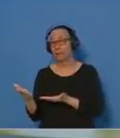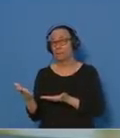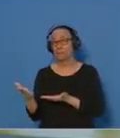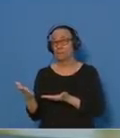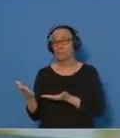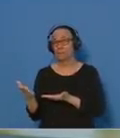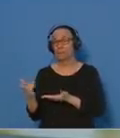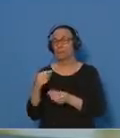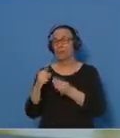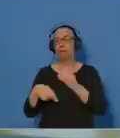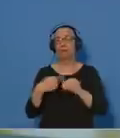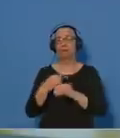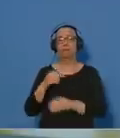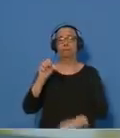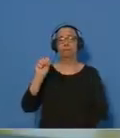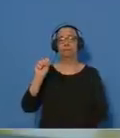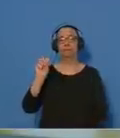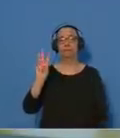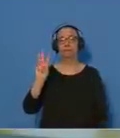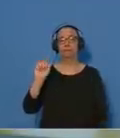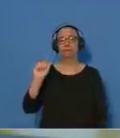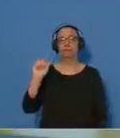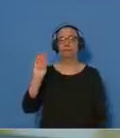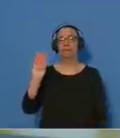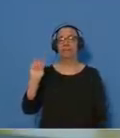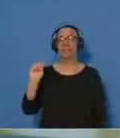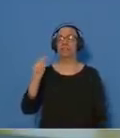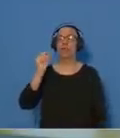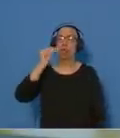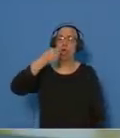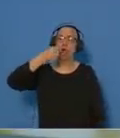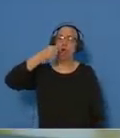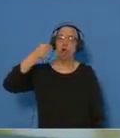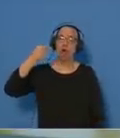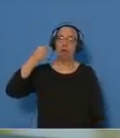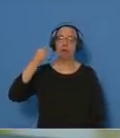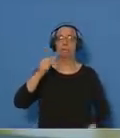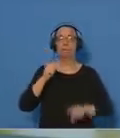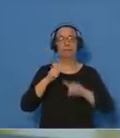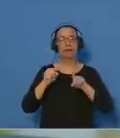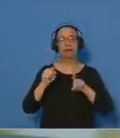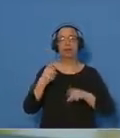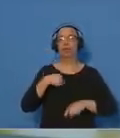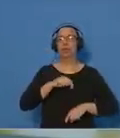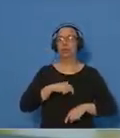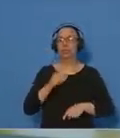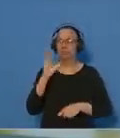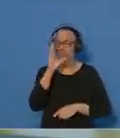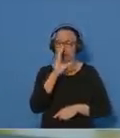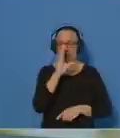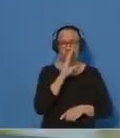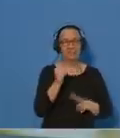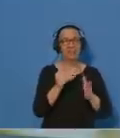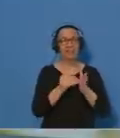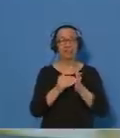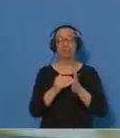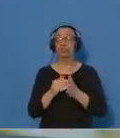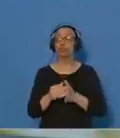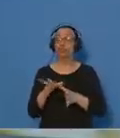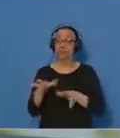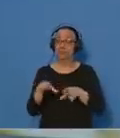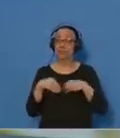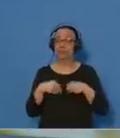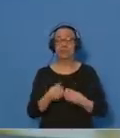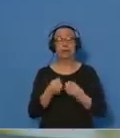the swabs. However, we have sourced those, and we are looking again to continue to receive as much